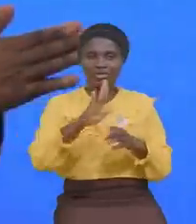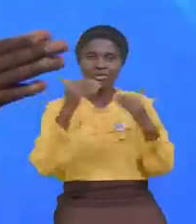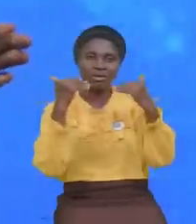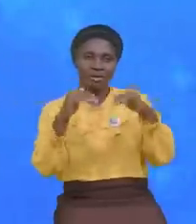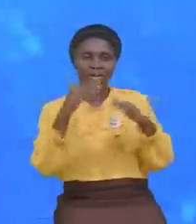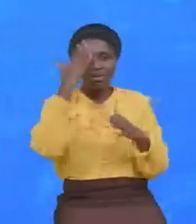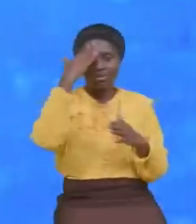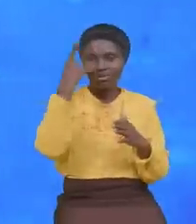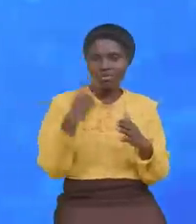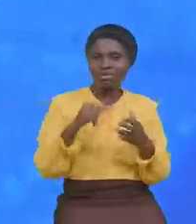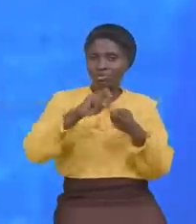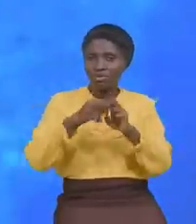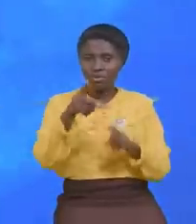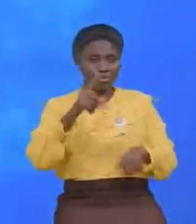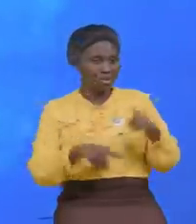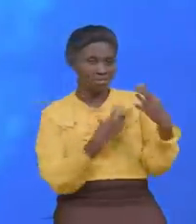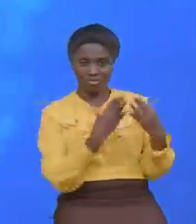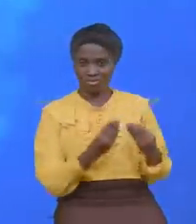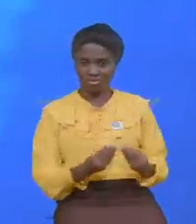you cannot solve by yourself.